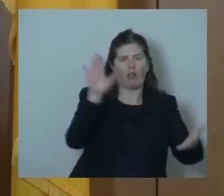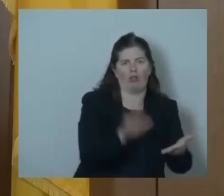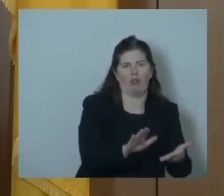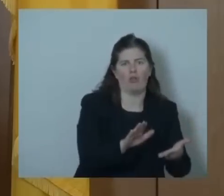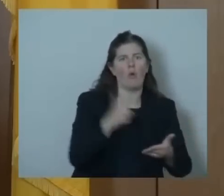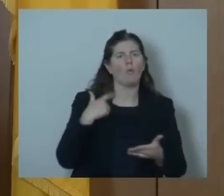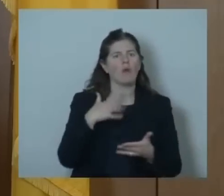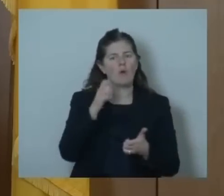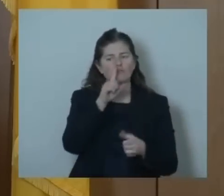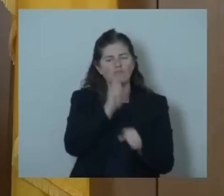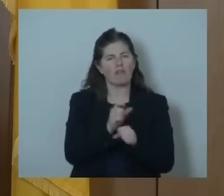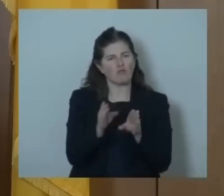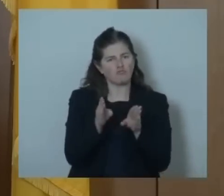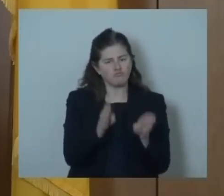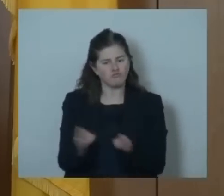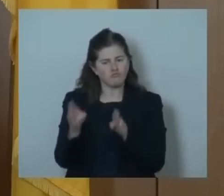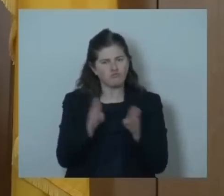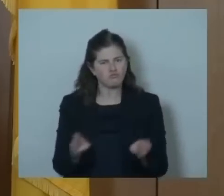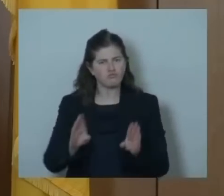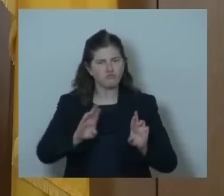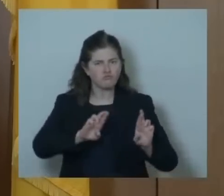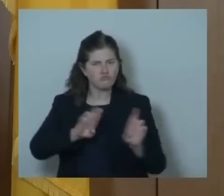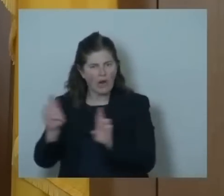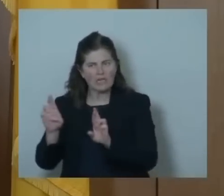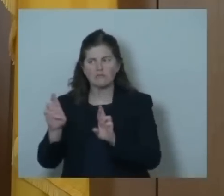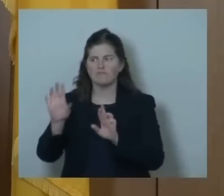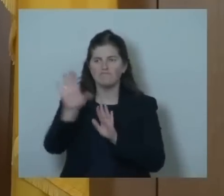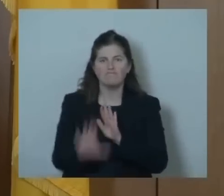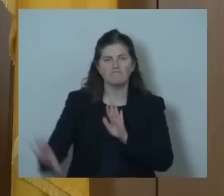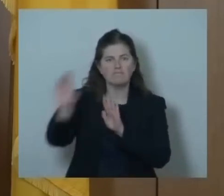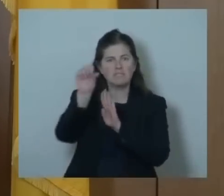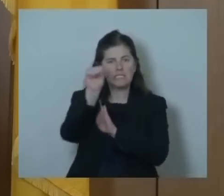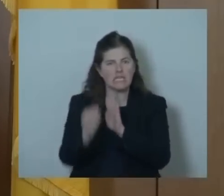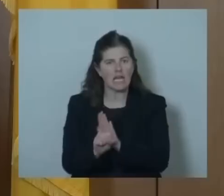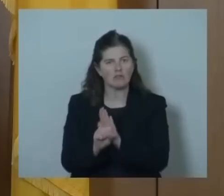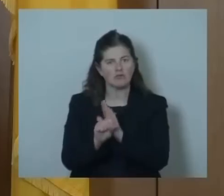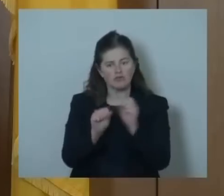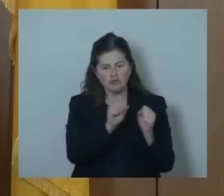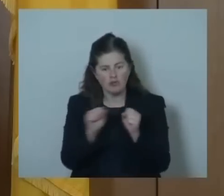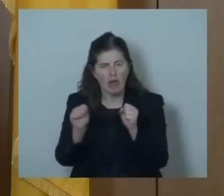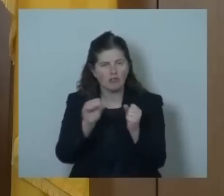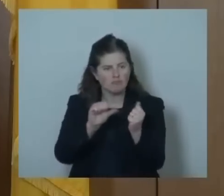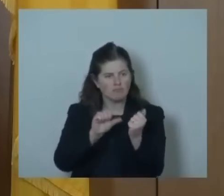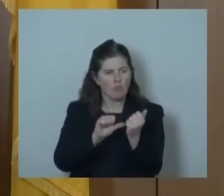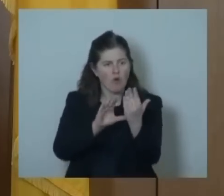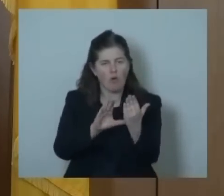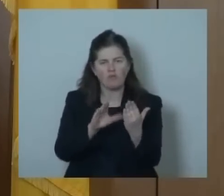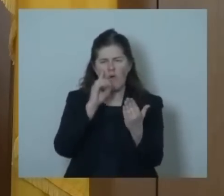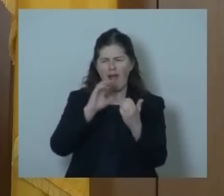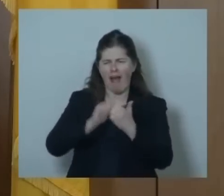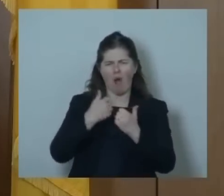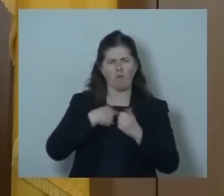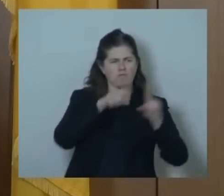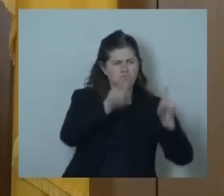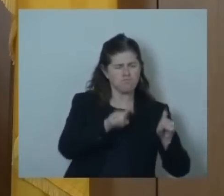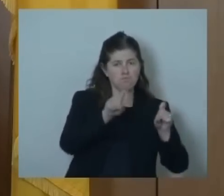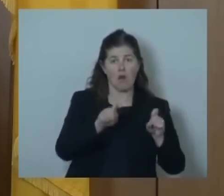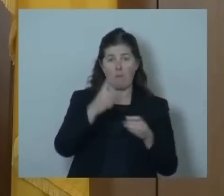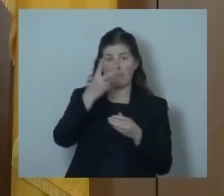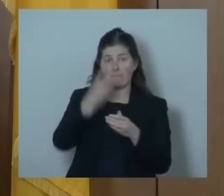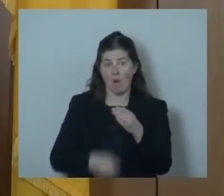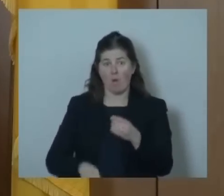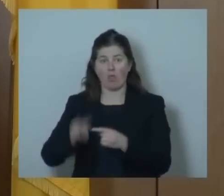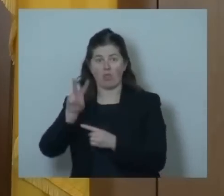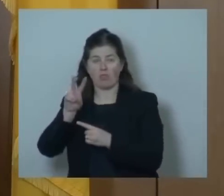an organized, statewide strategy for testing. Antibody,